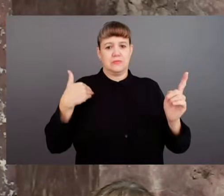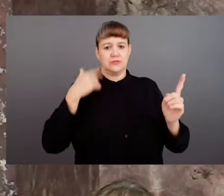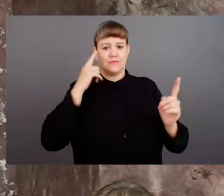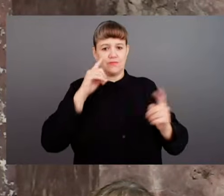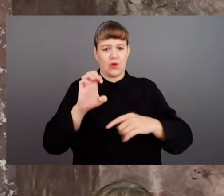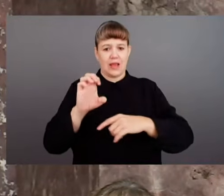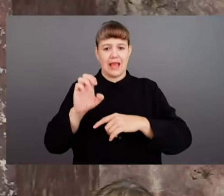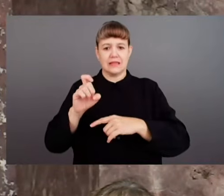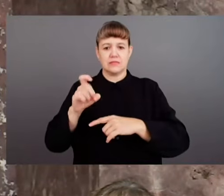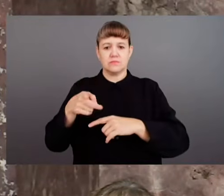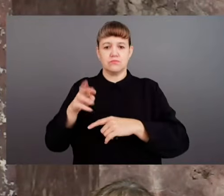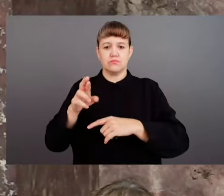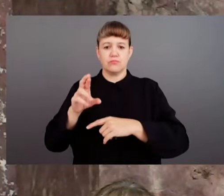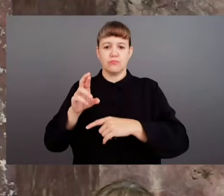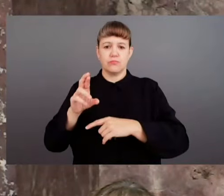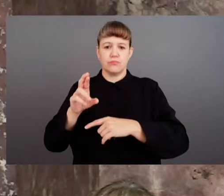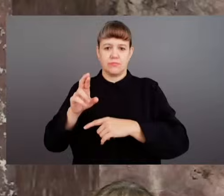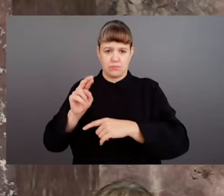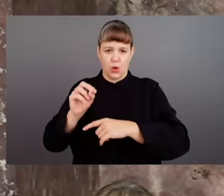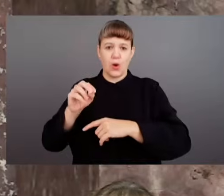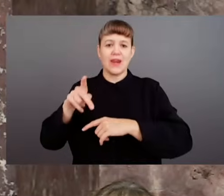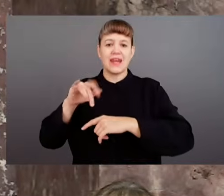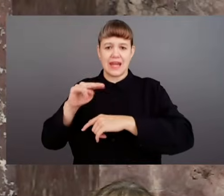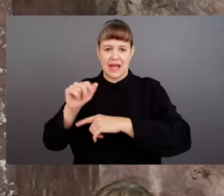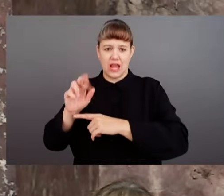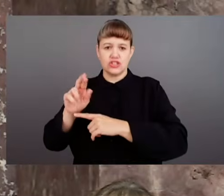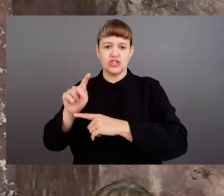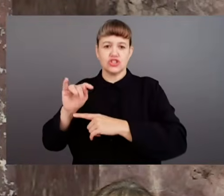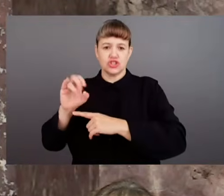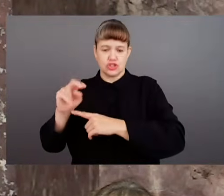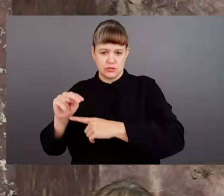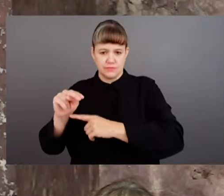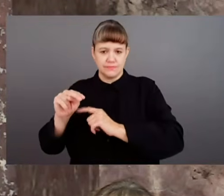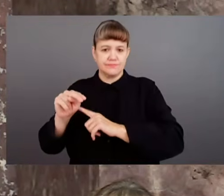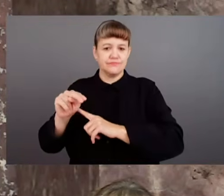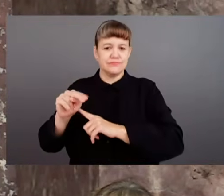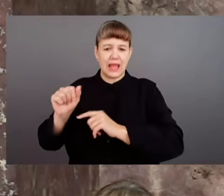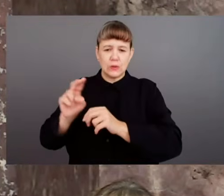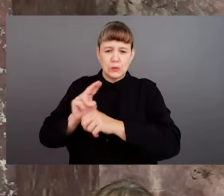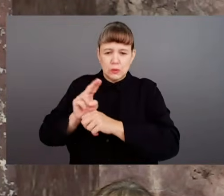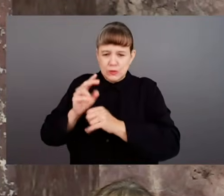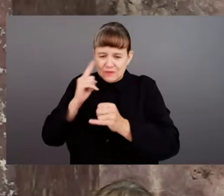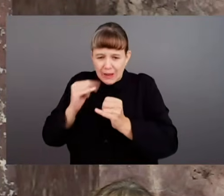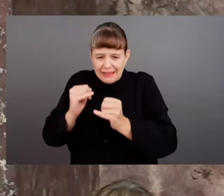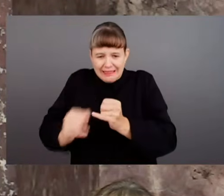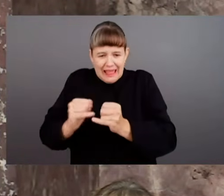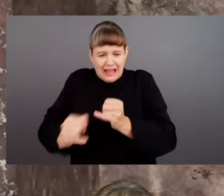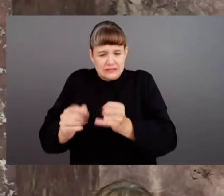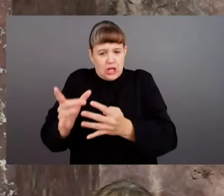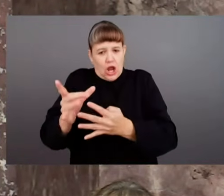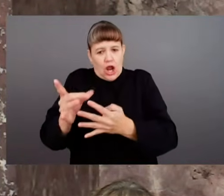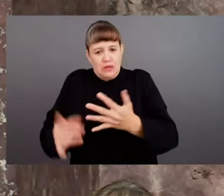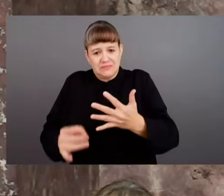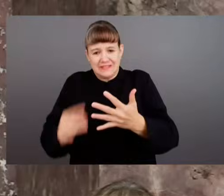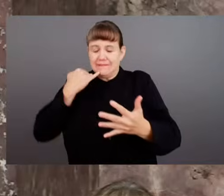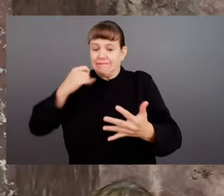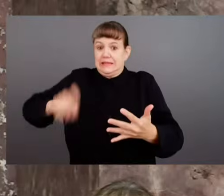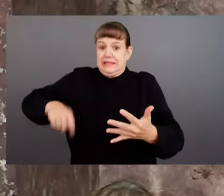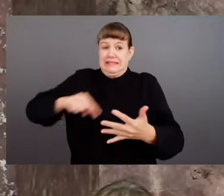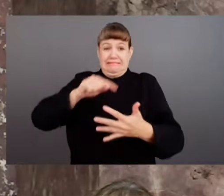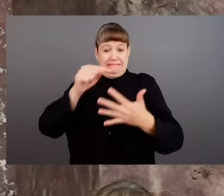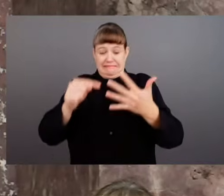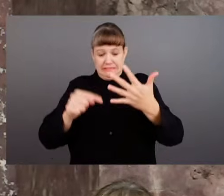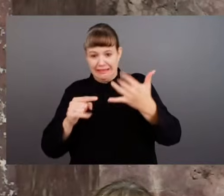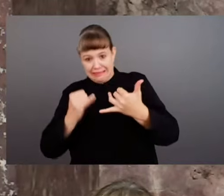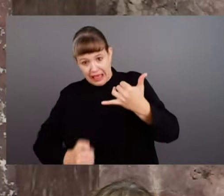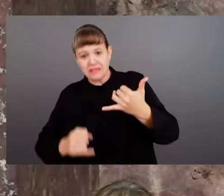will also allow the Conseil scolaire francophone de la Colombie-Britannique, CFS, to acquire private property through expropriation, which brings